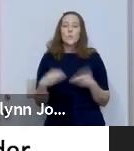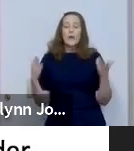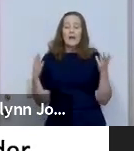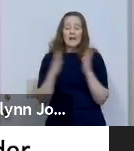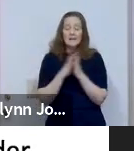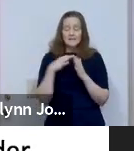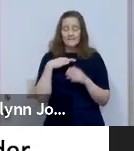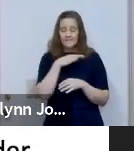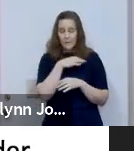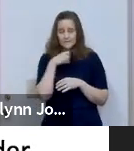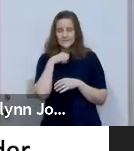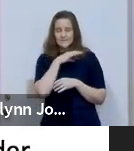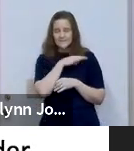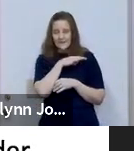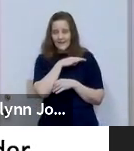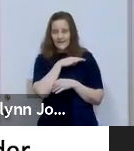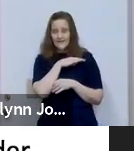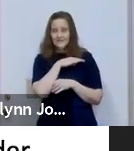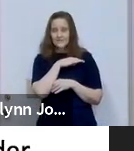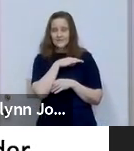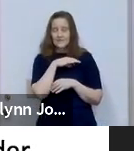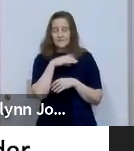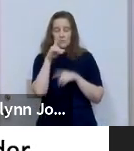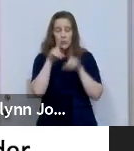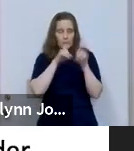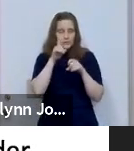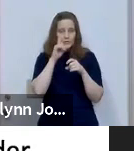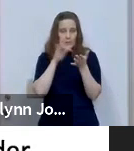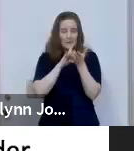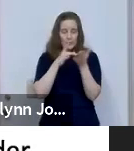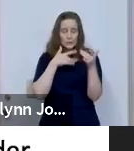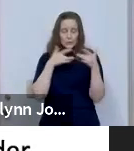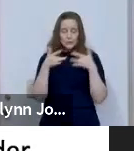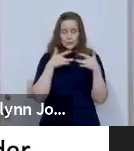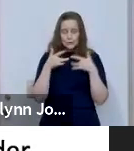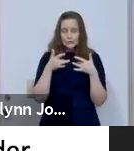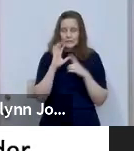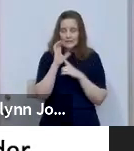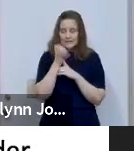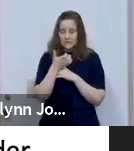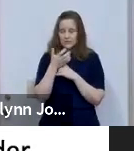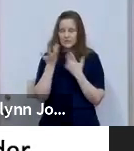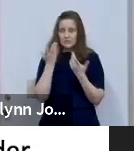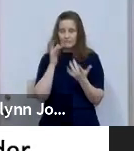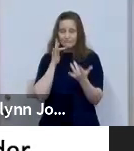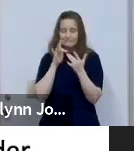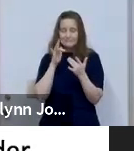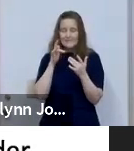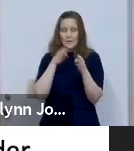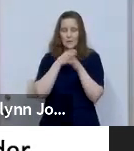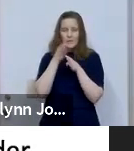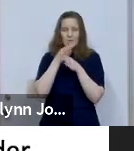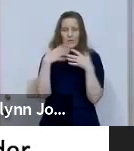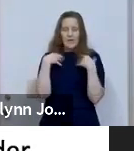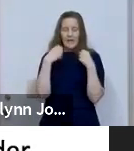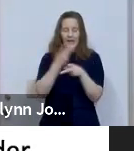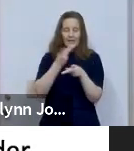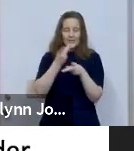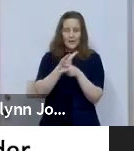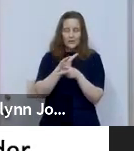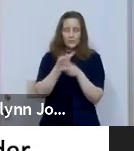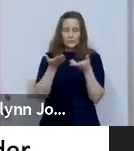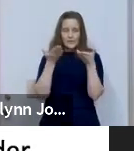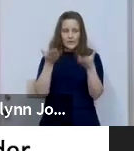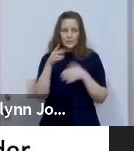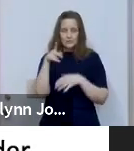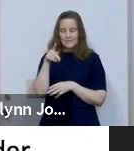staff, if you have questions about your medical concerns or medical conditions, that you reach out to your primary healthcare provider, your PCP,